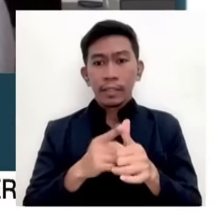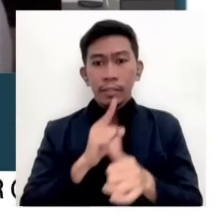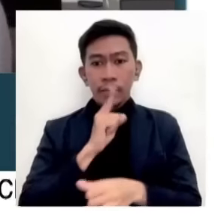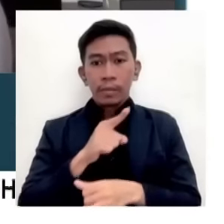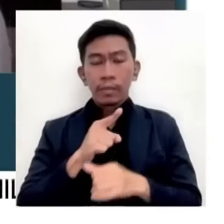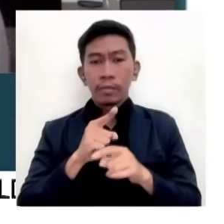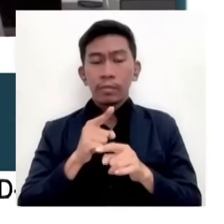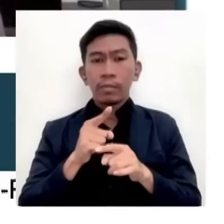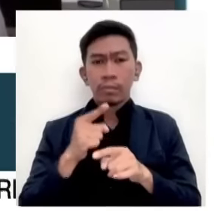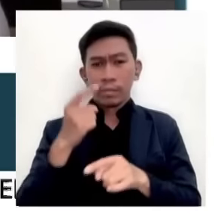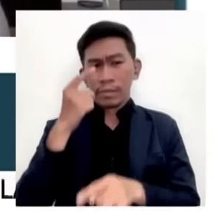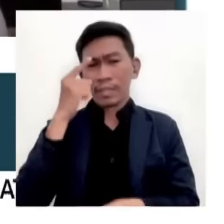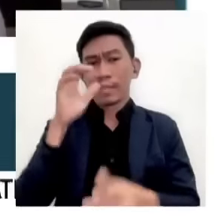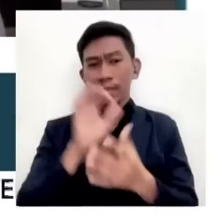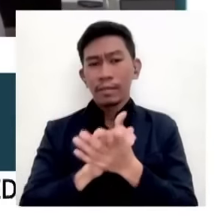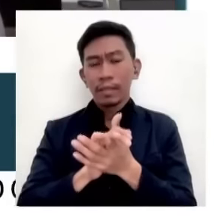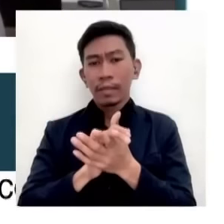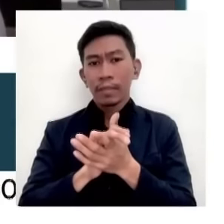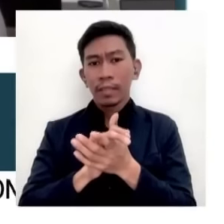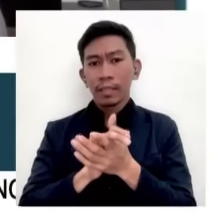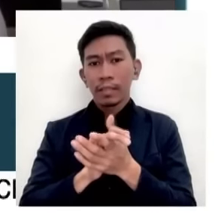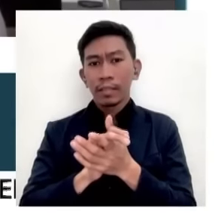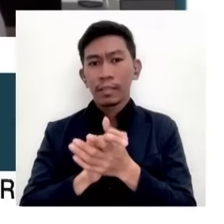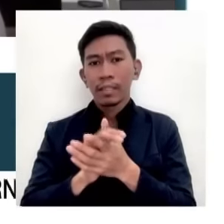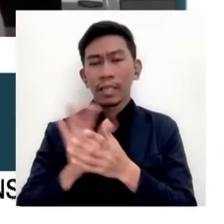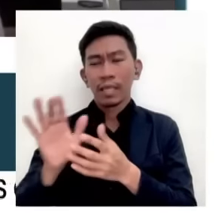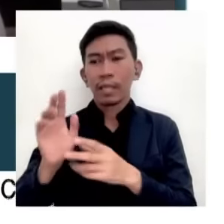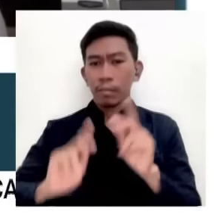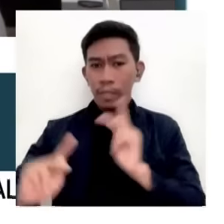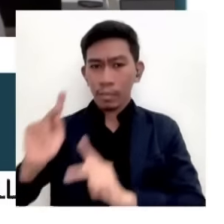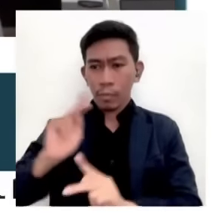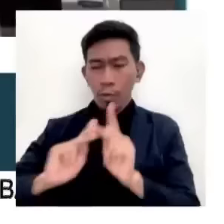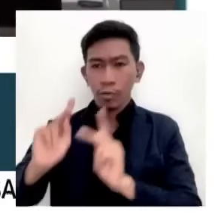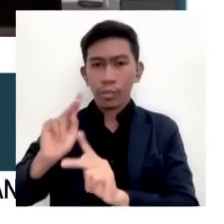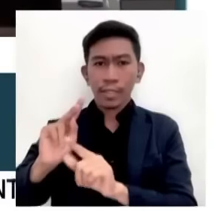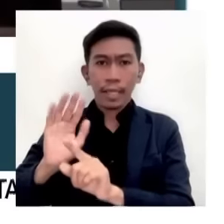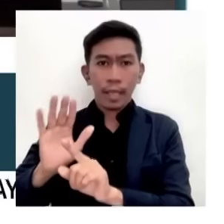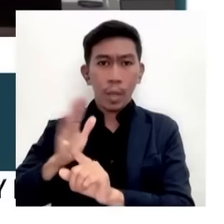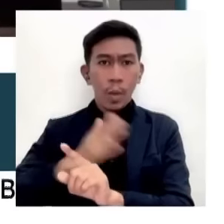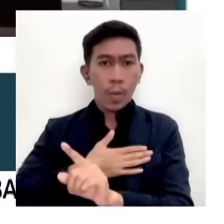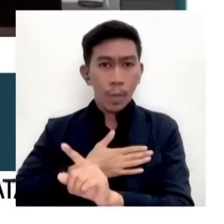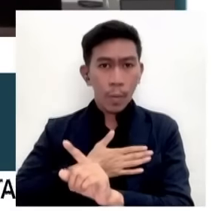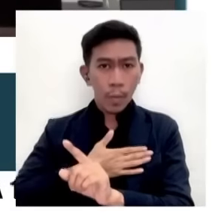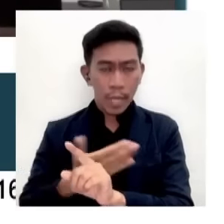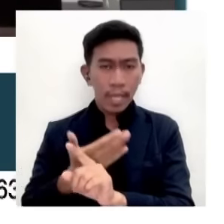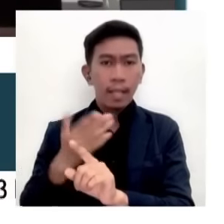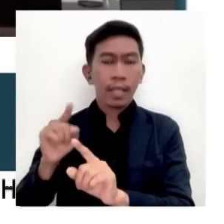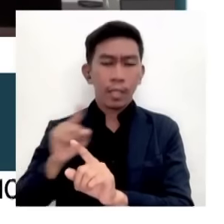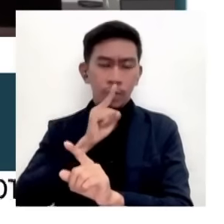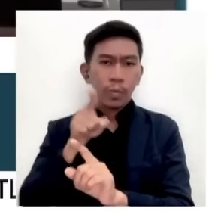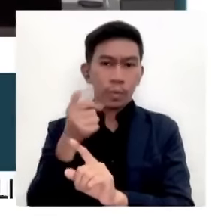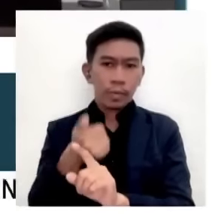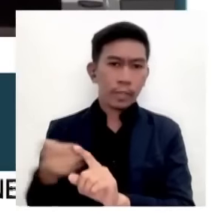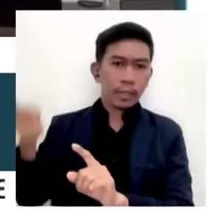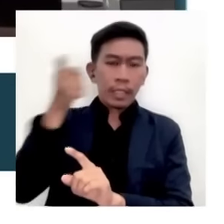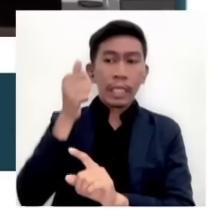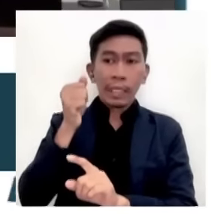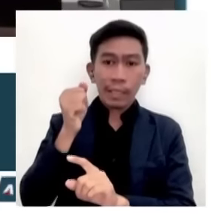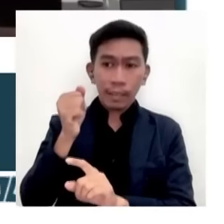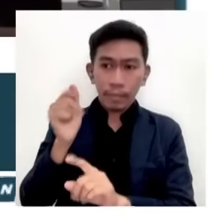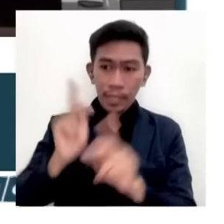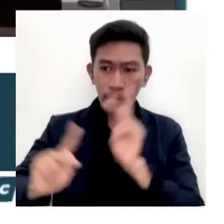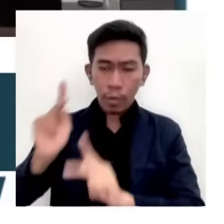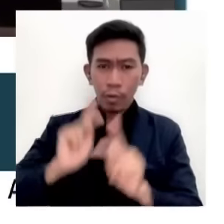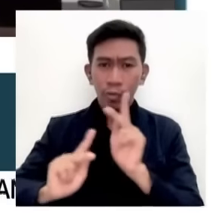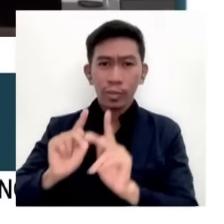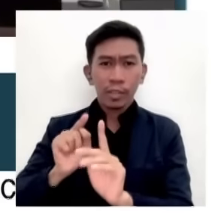the belief that the people's will is most sovereign. No? People's initiative, if it's genuine, then we will respect.